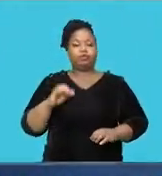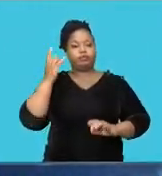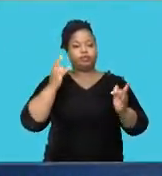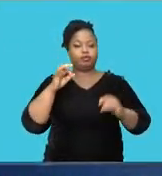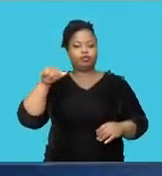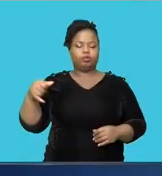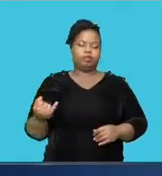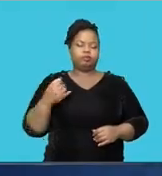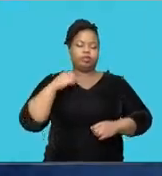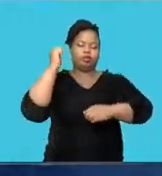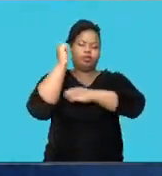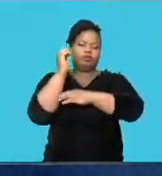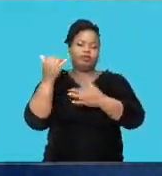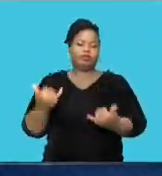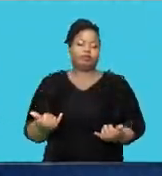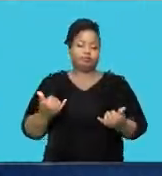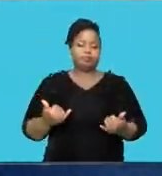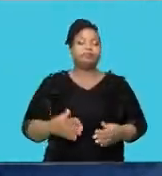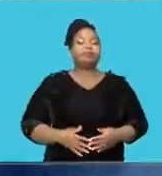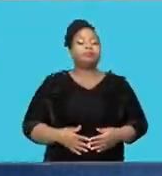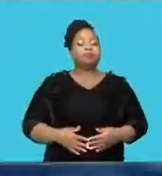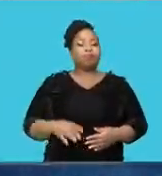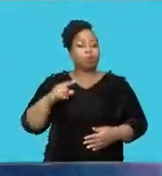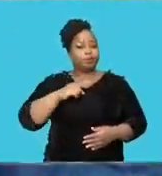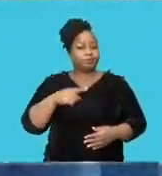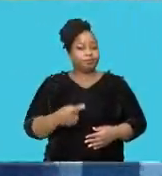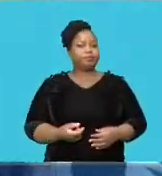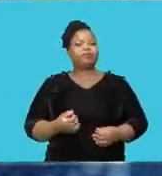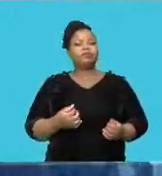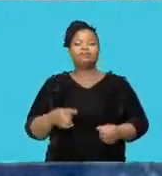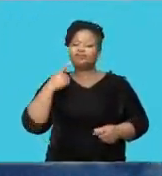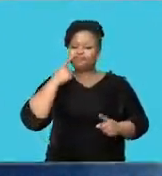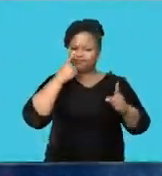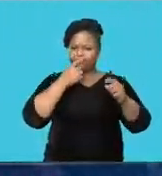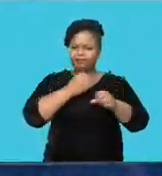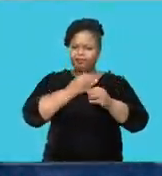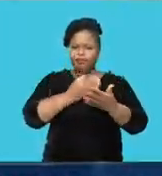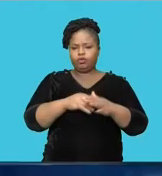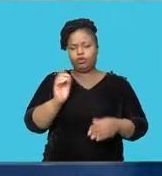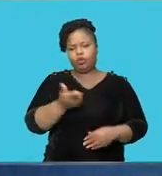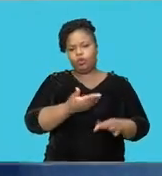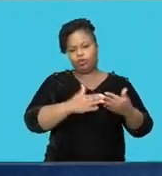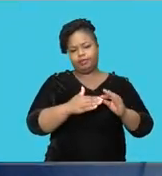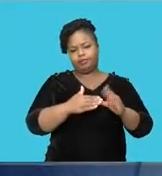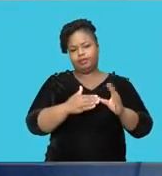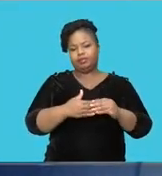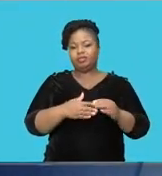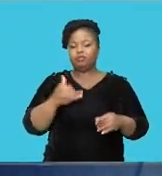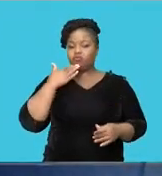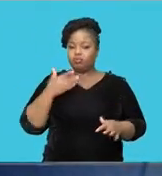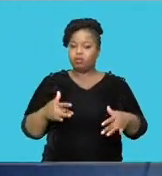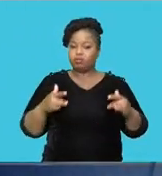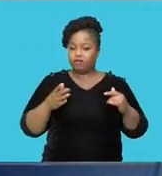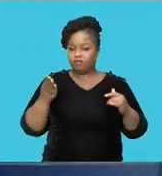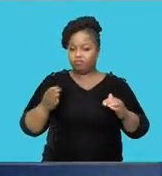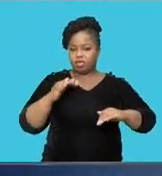wa Johannesburg la manje namhlanje. Ke ho hlwekisa le ho tiiseng tema tsa polokego ho badudi ba tikoloho le ho ba